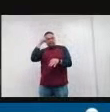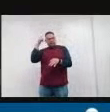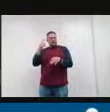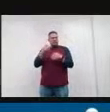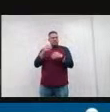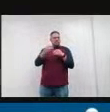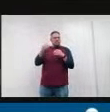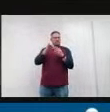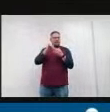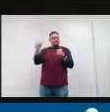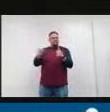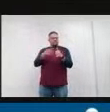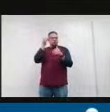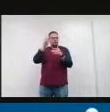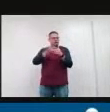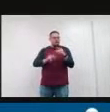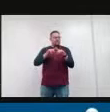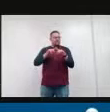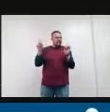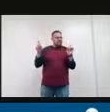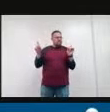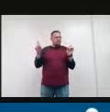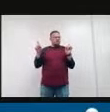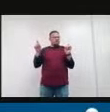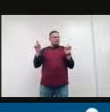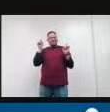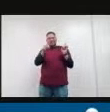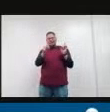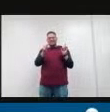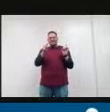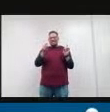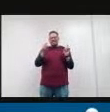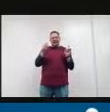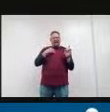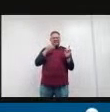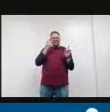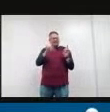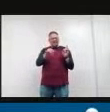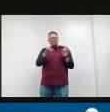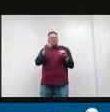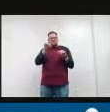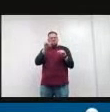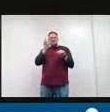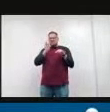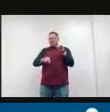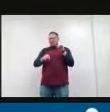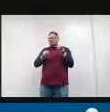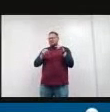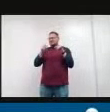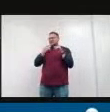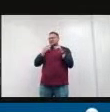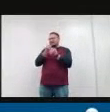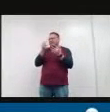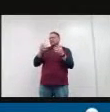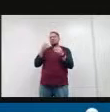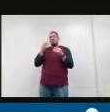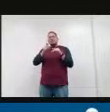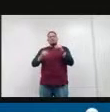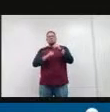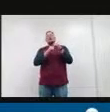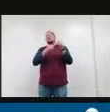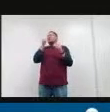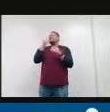first reading. But this reads like you can't, you have to say in the community also, you'll have to, I'm not saying we should not